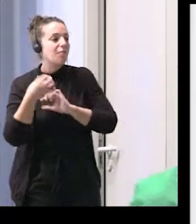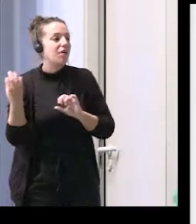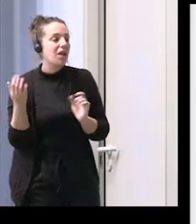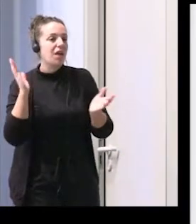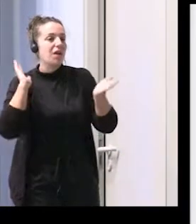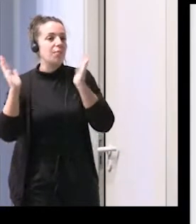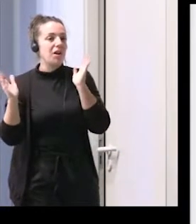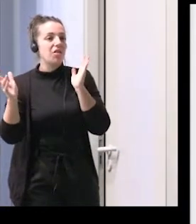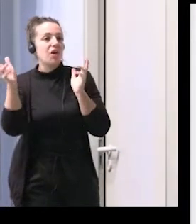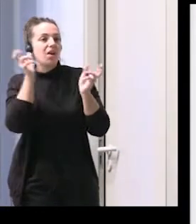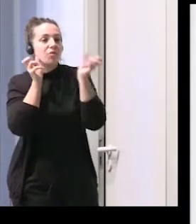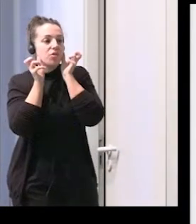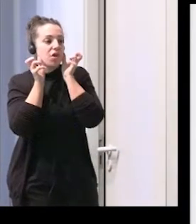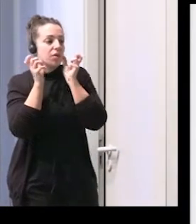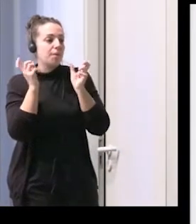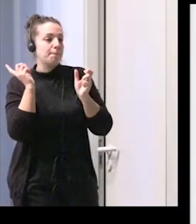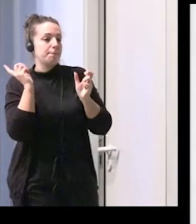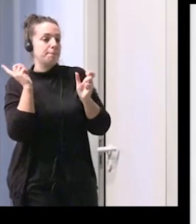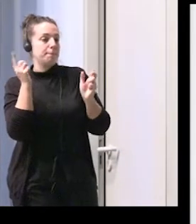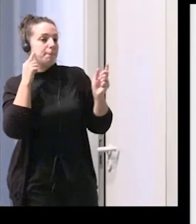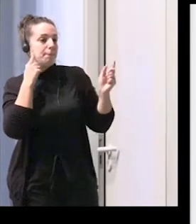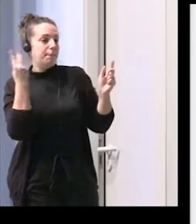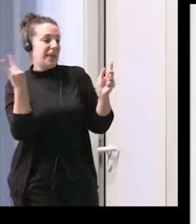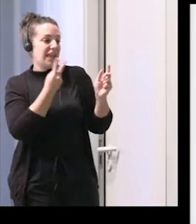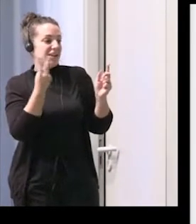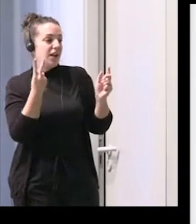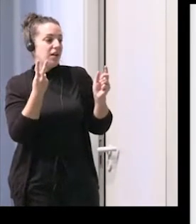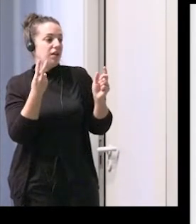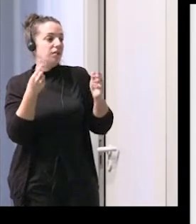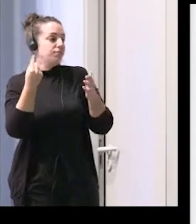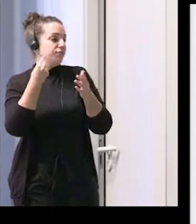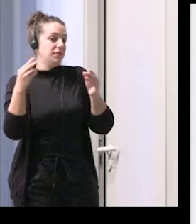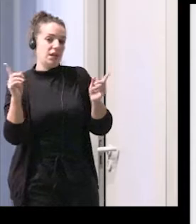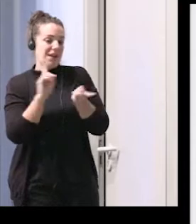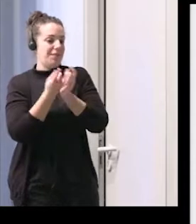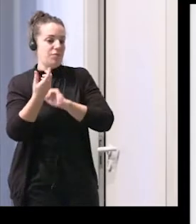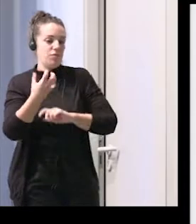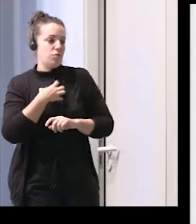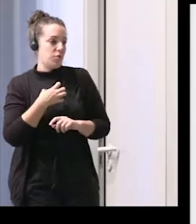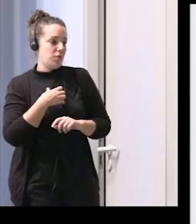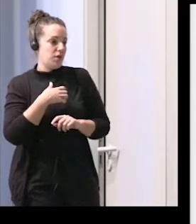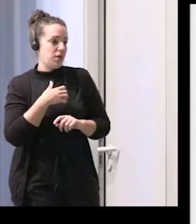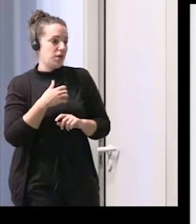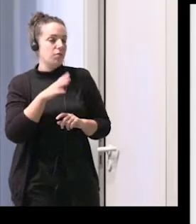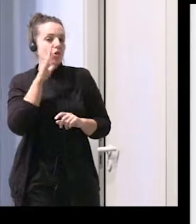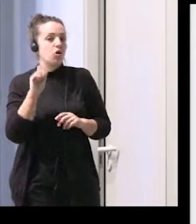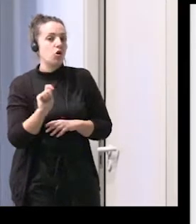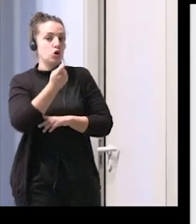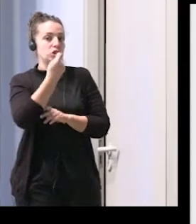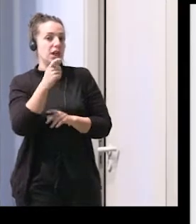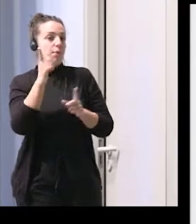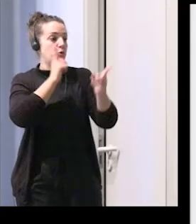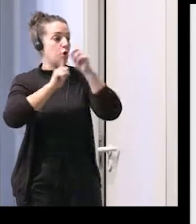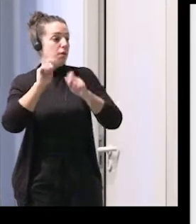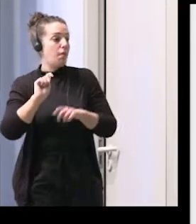hearing had not reversed. We had not corrected for this problem, even though they had worn these